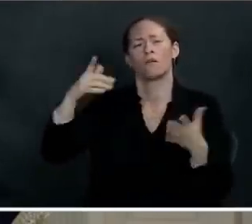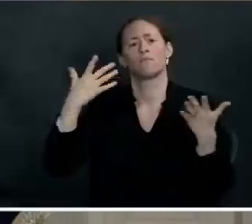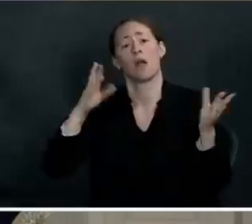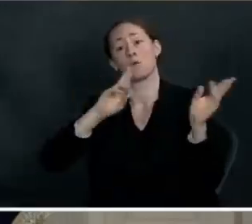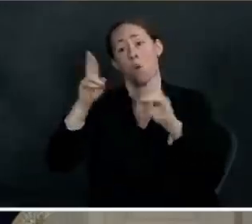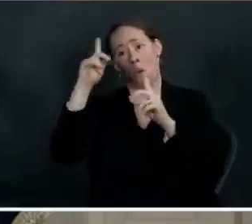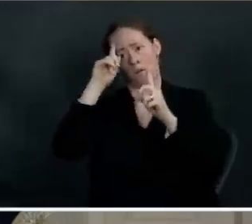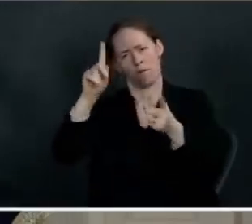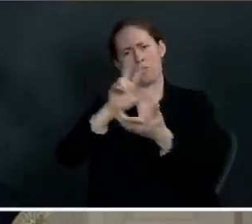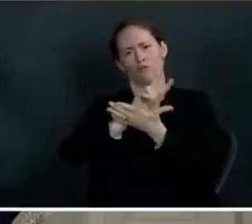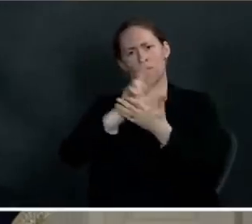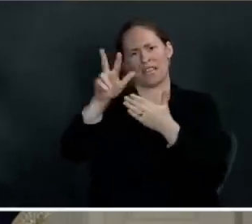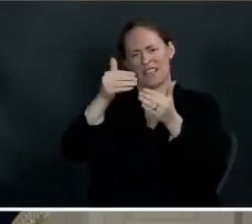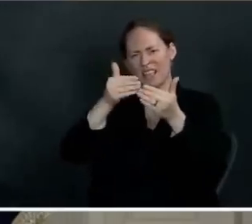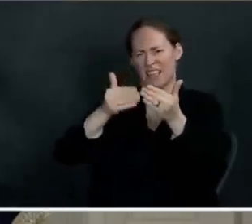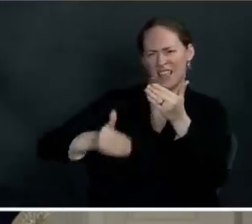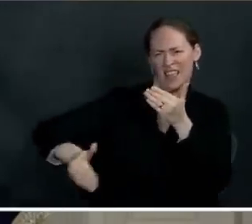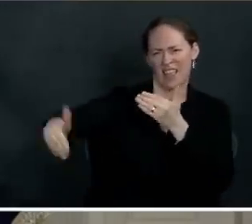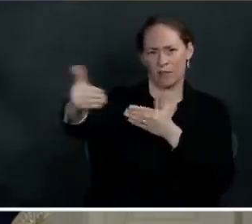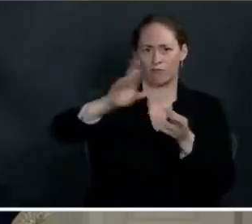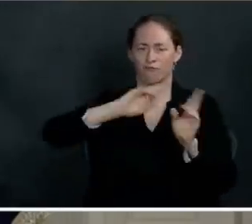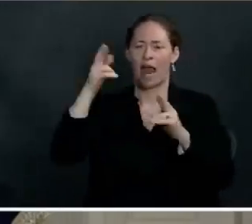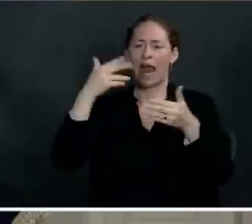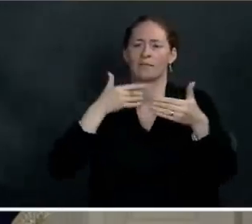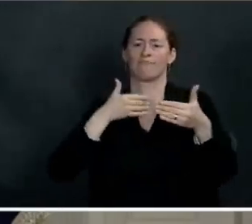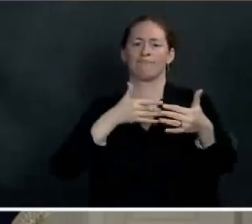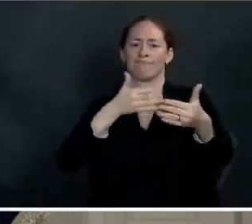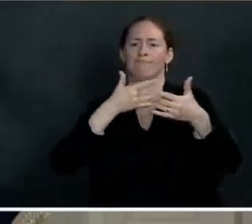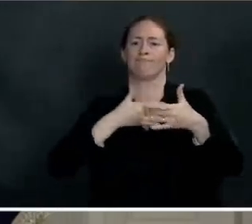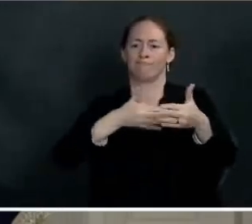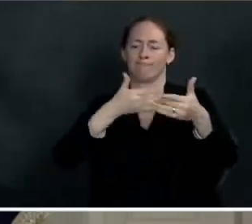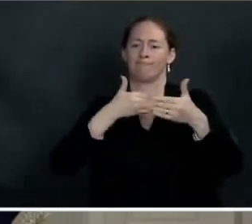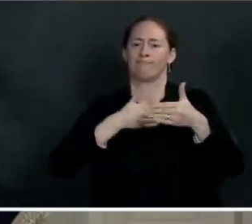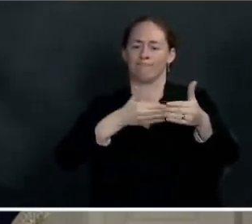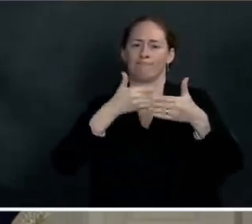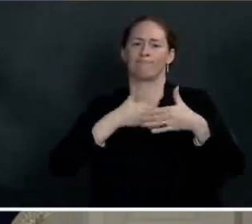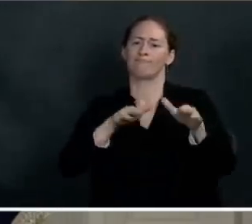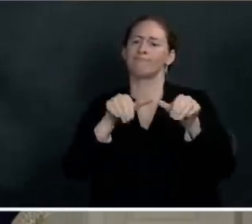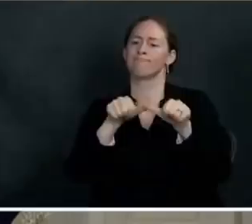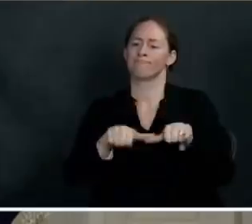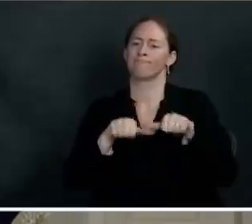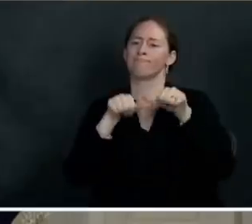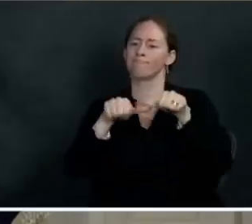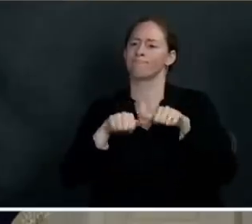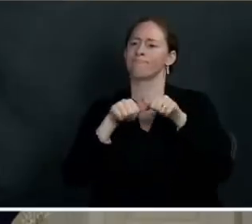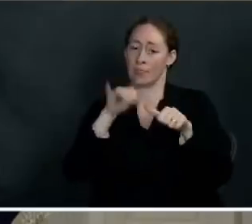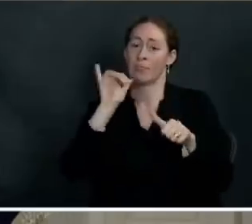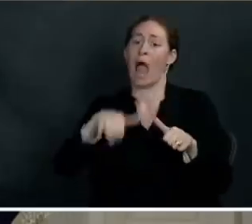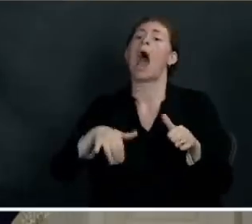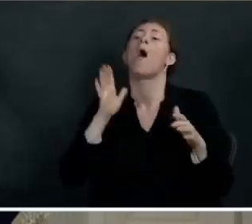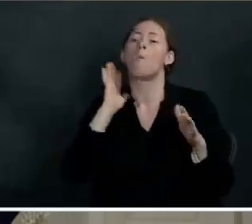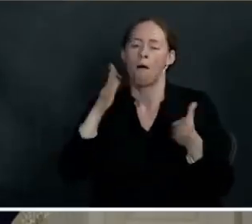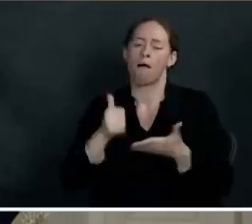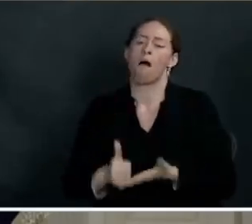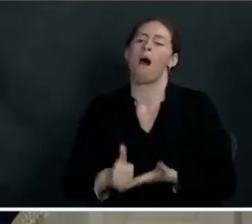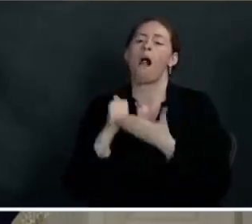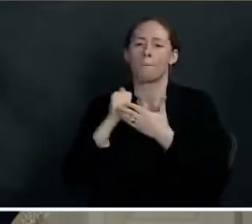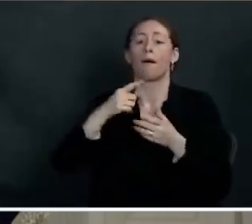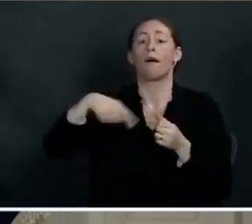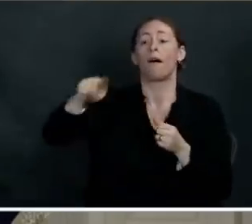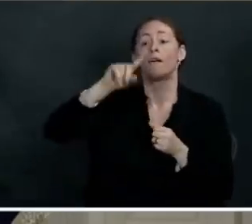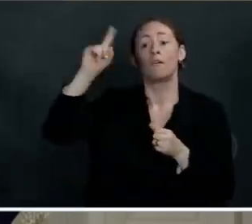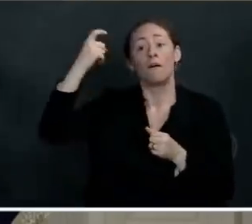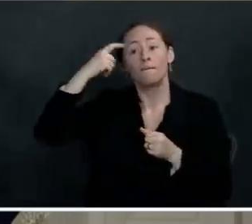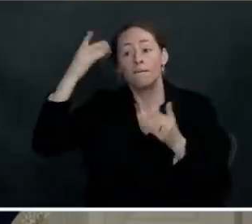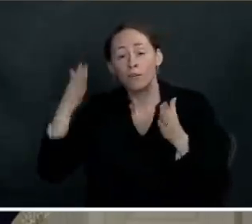get. So they'll know 3 weeks ahead of time what's going to be there in the 3rd week. This is going to help make sure governors, mayors, and local leaders